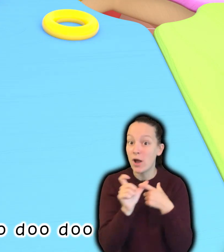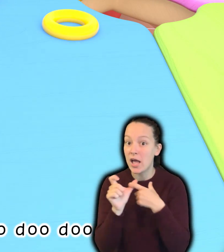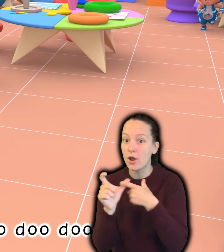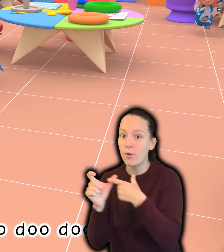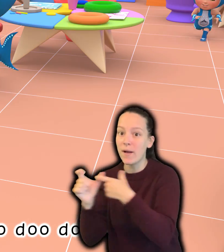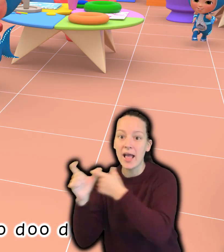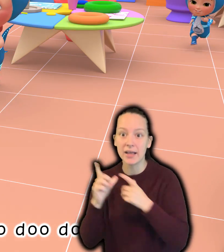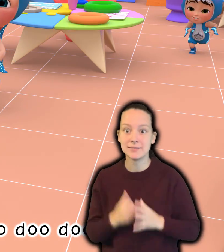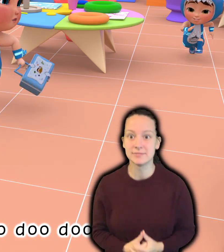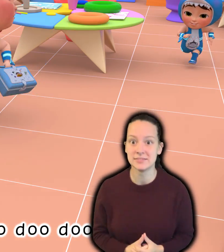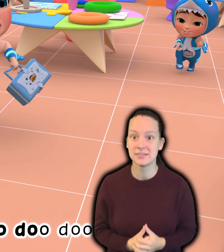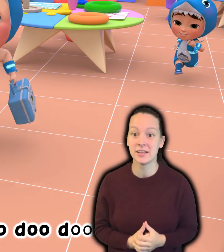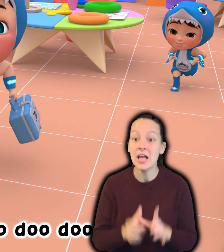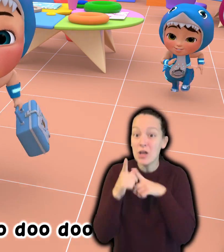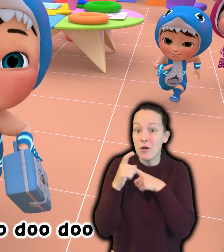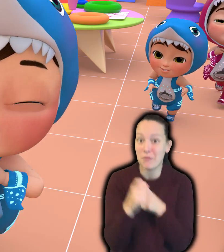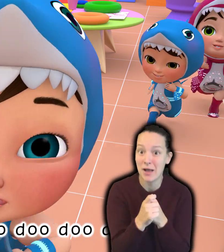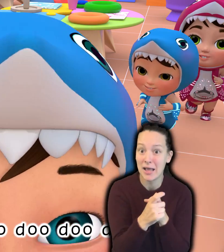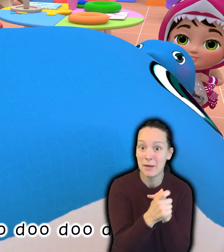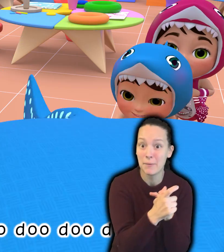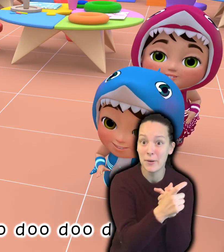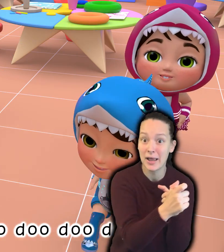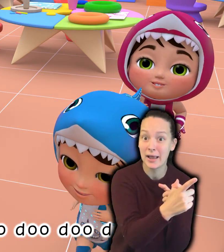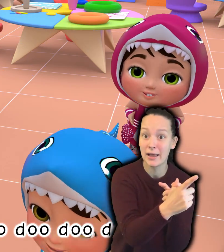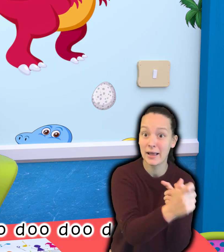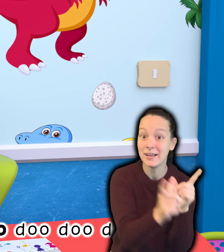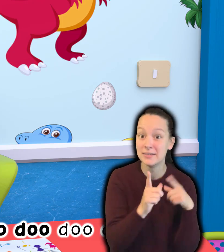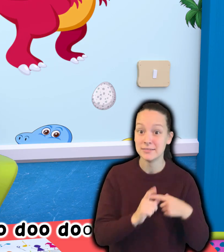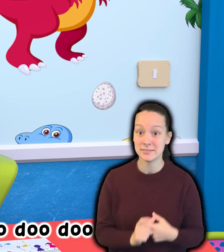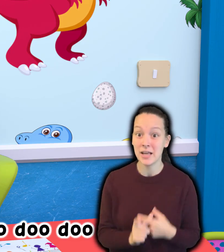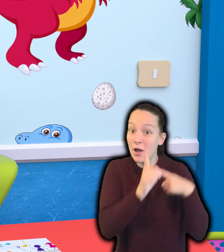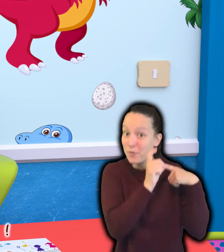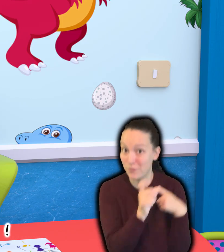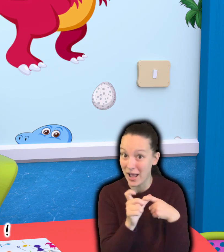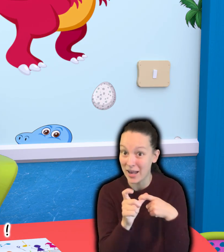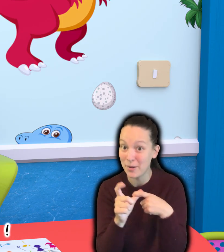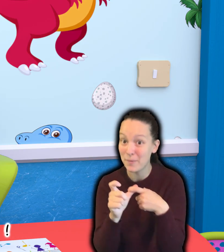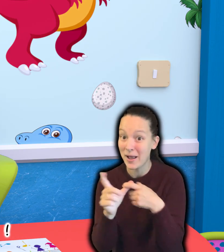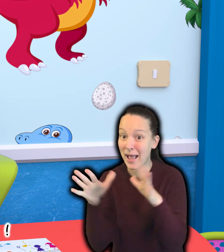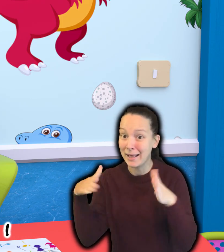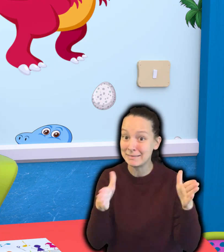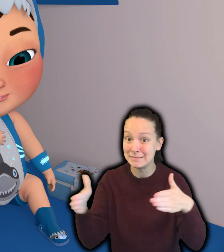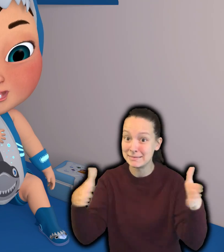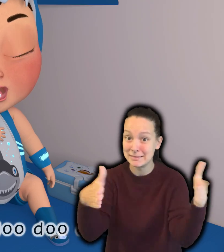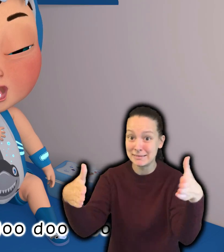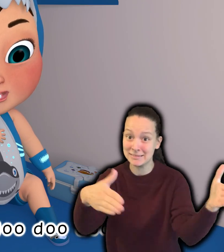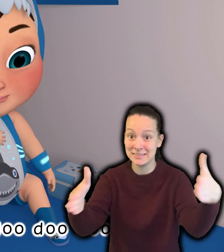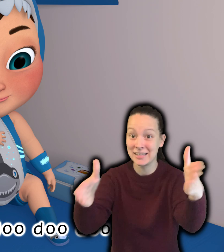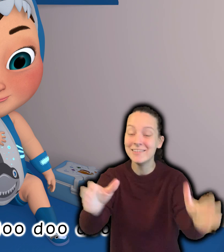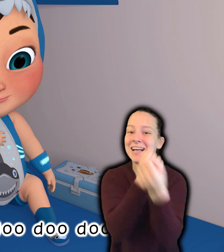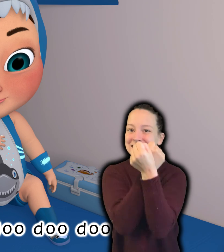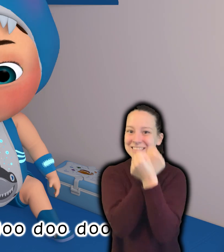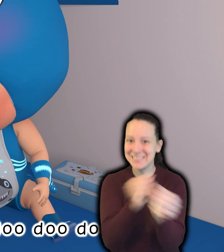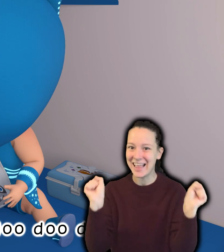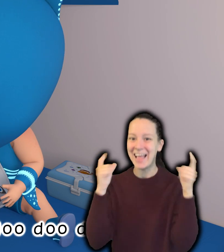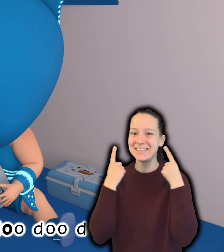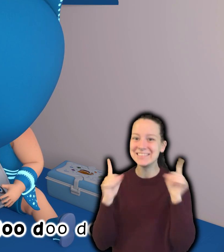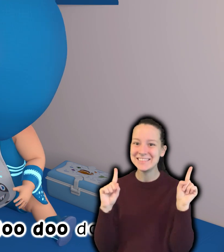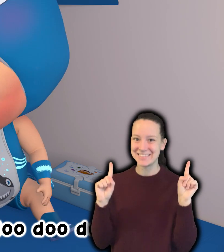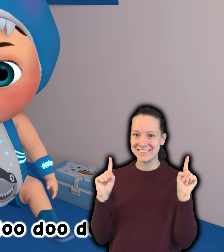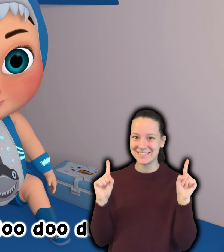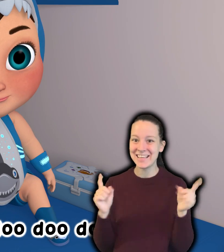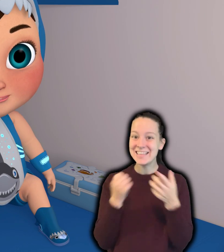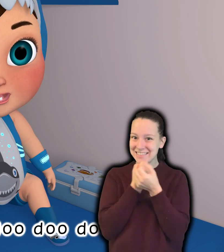away run away run away do run away safe